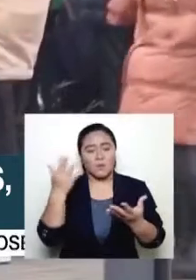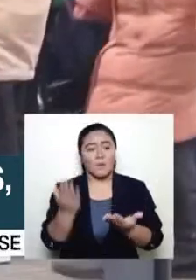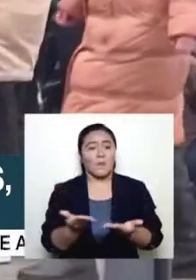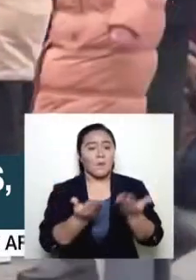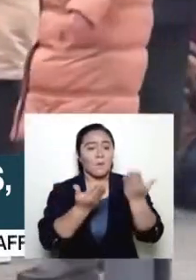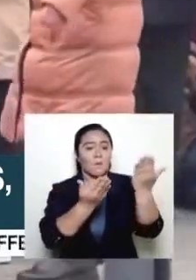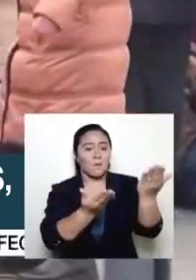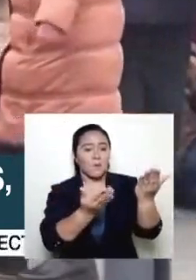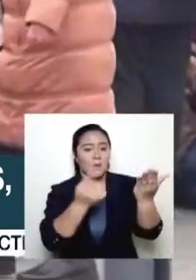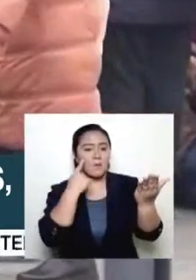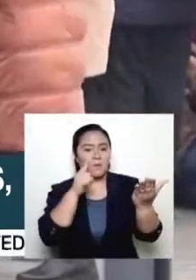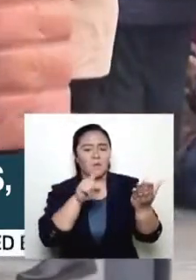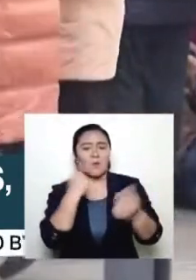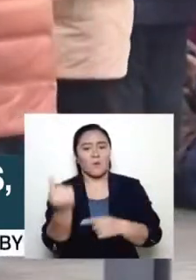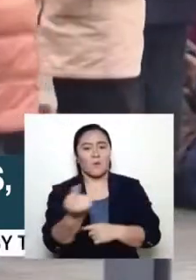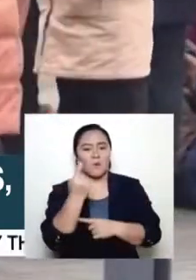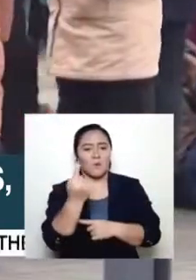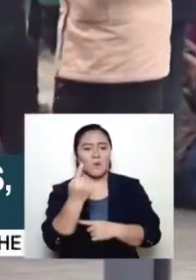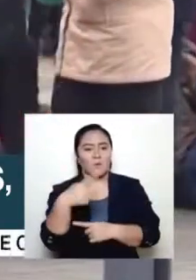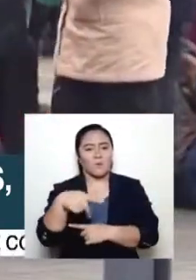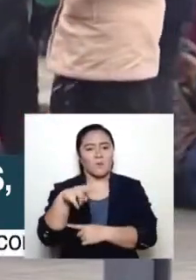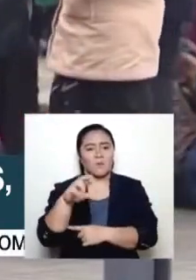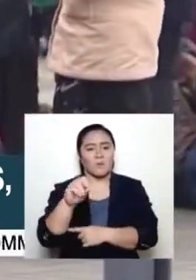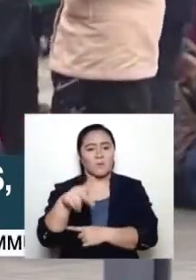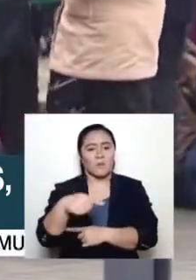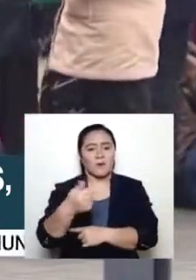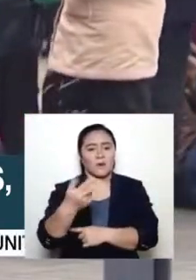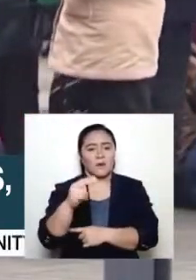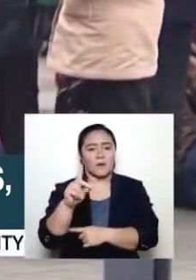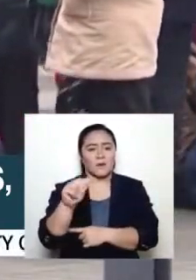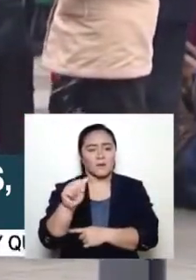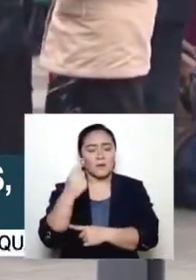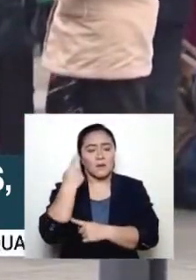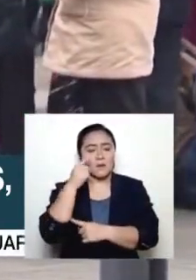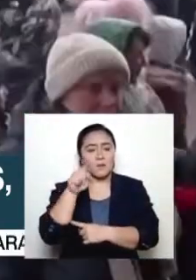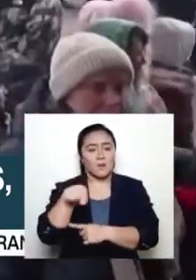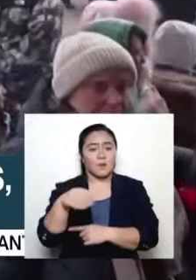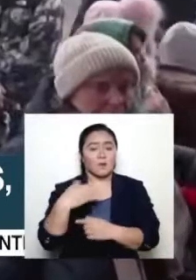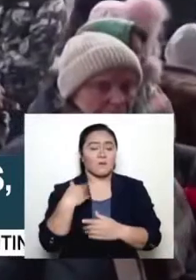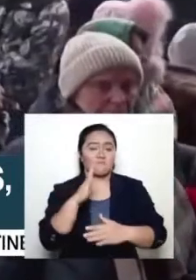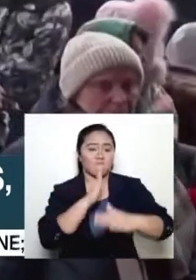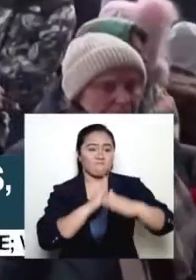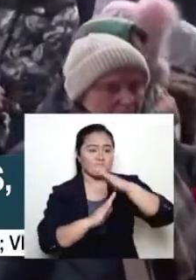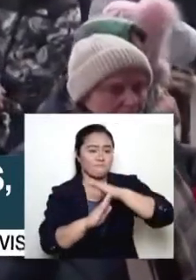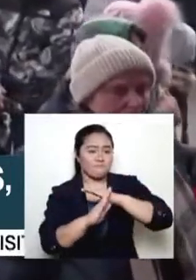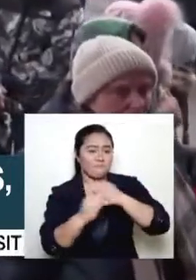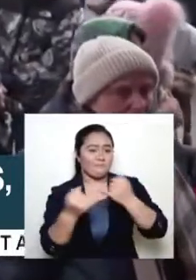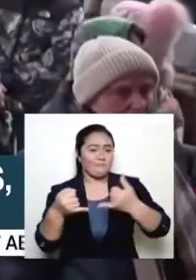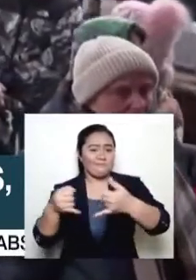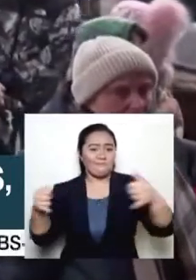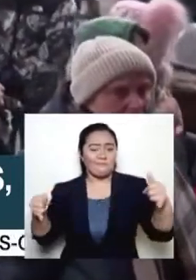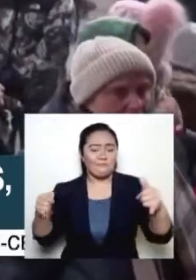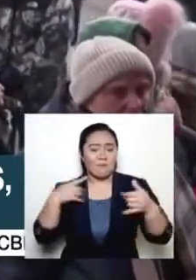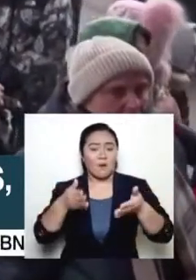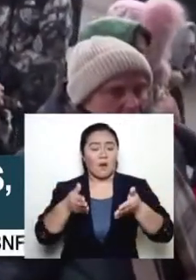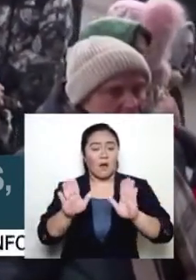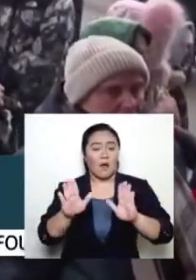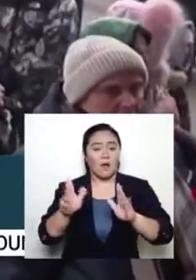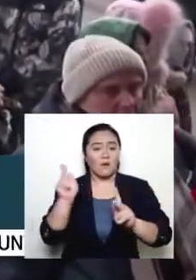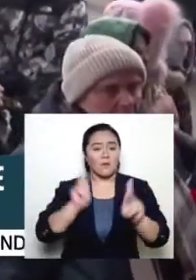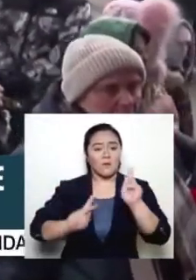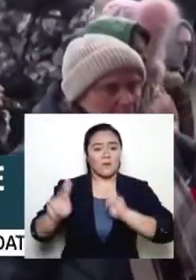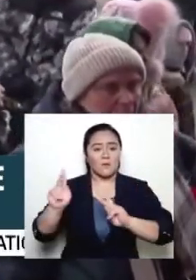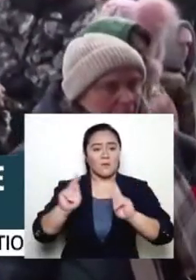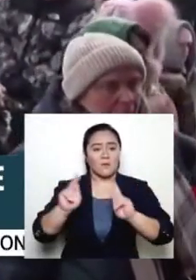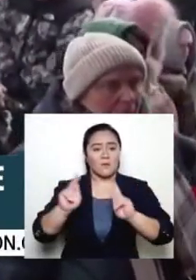plain propaganda. Russia had proposed the establishment of humanitarian corridors to allow civilians to leave 5 Ukrainian